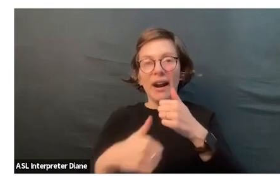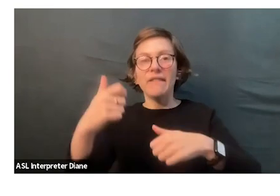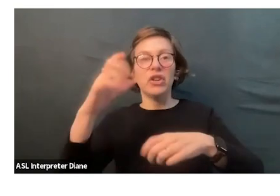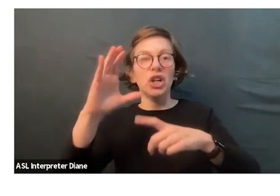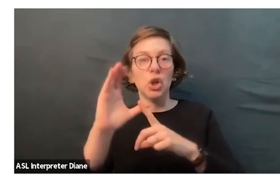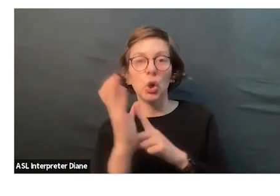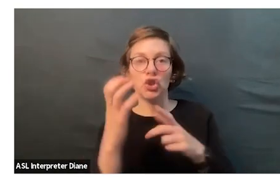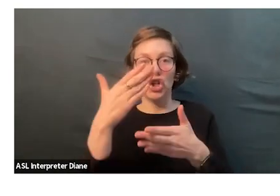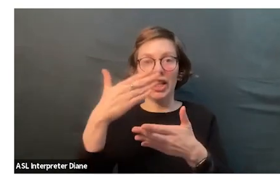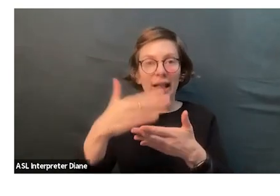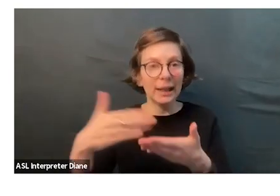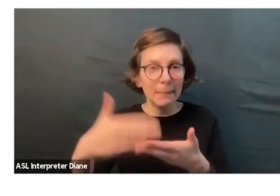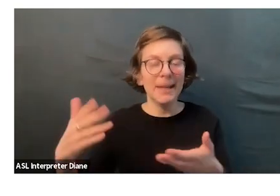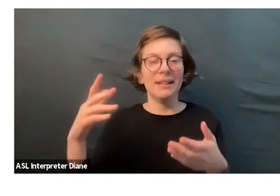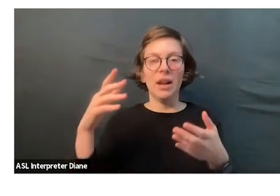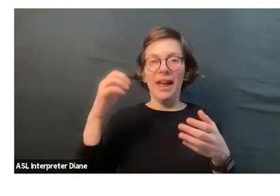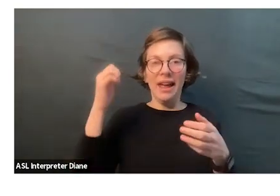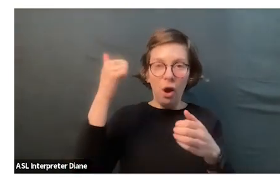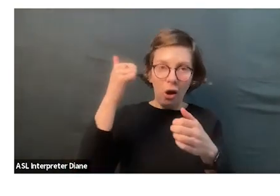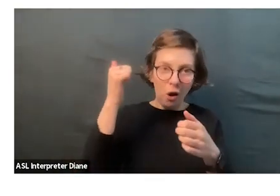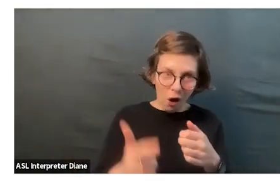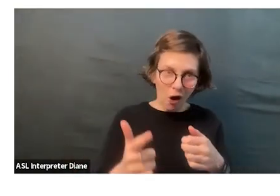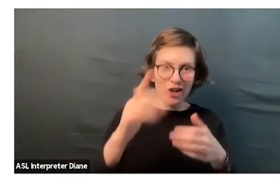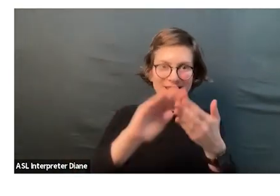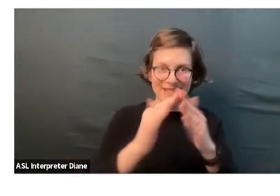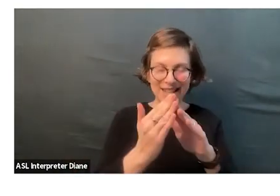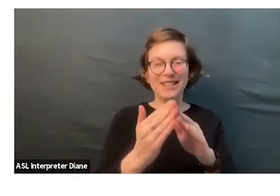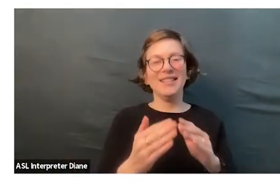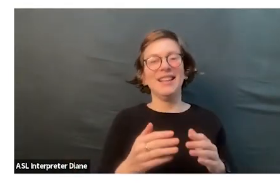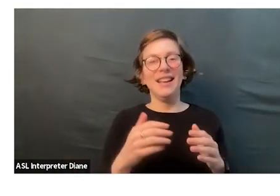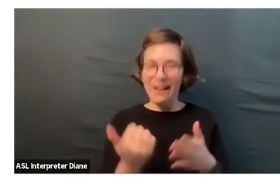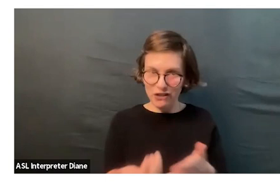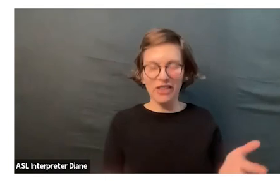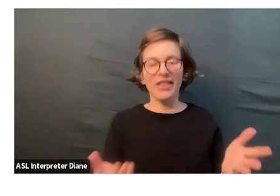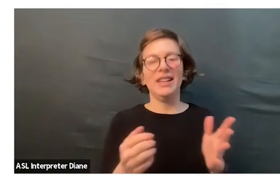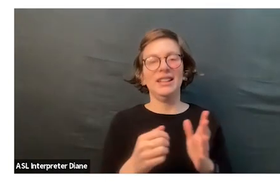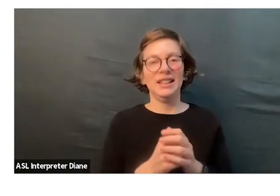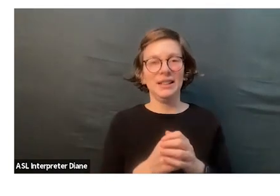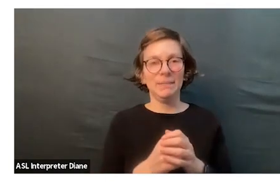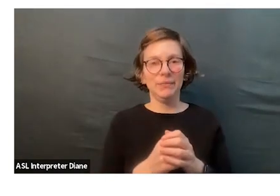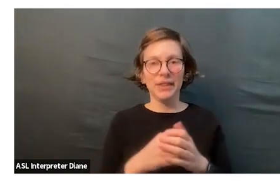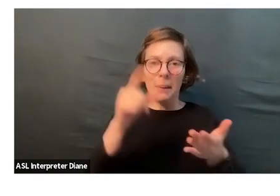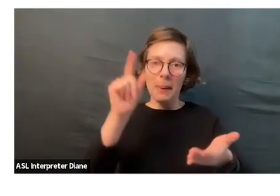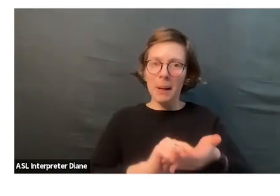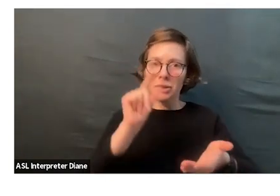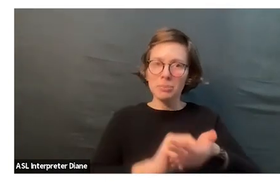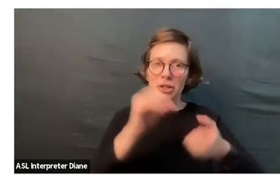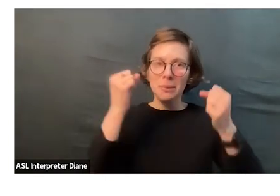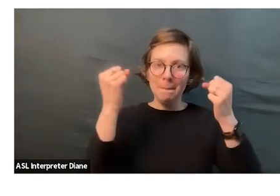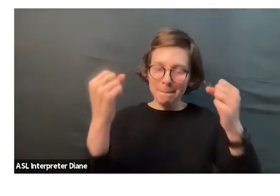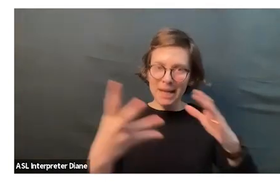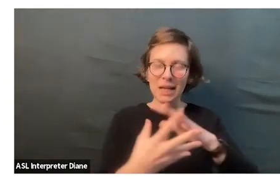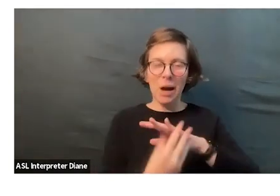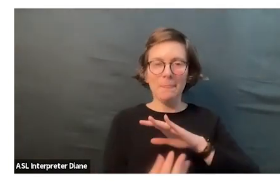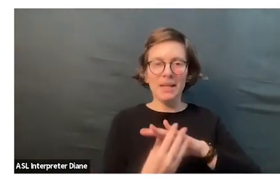Syria, Palestine, and they were defeated by a coalition of Palestinians in Nakka. So they were not able